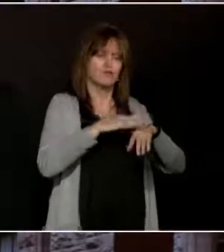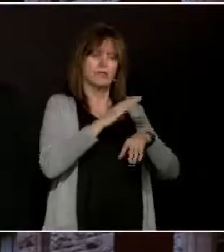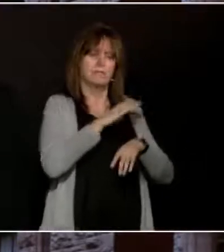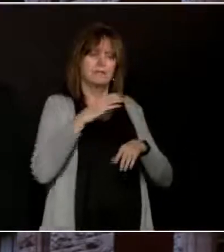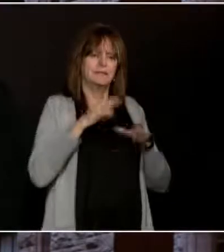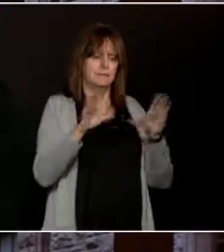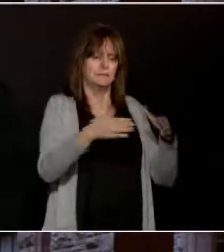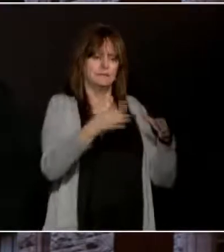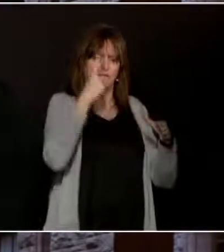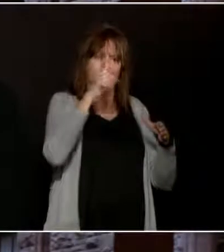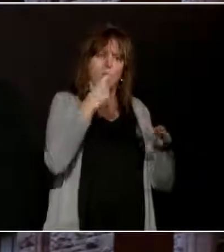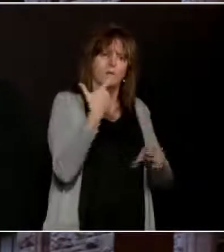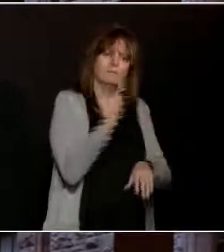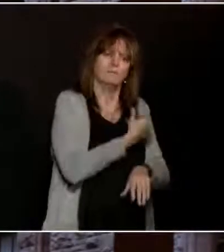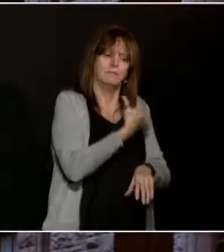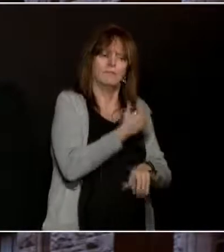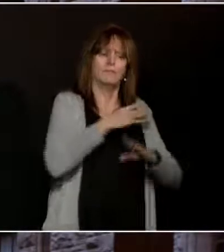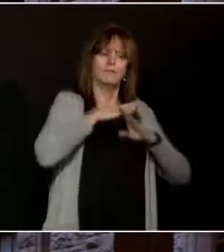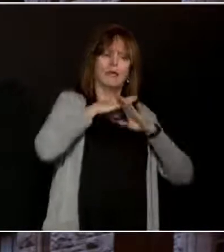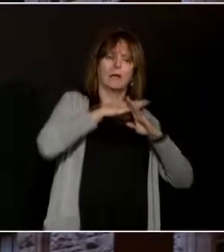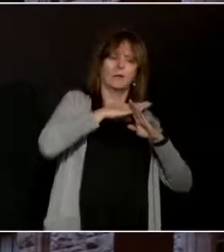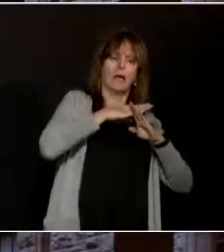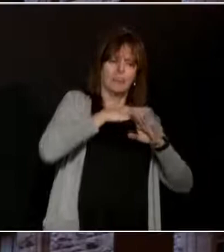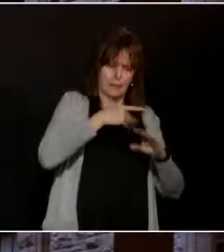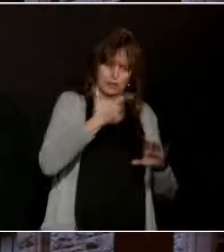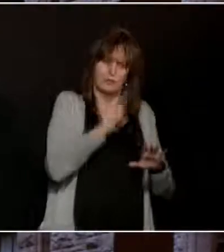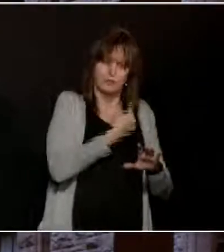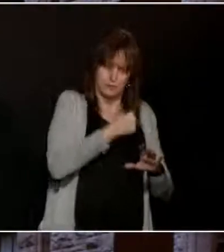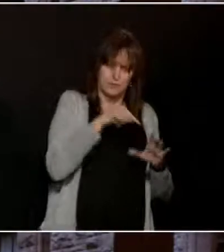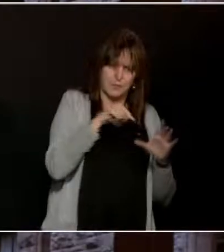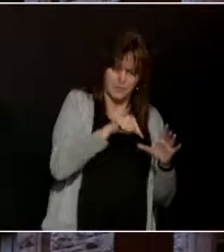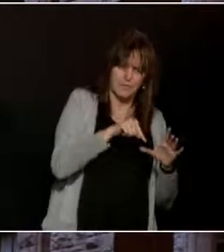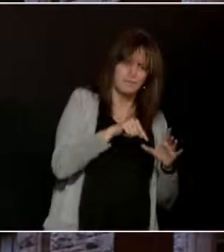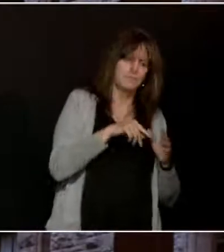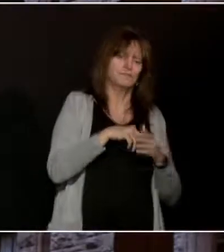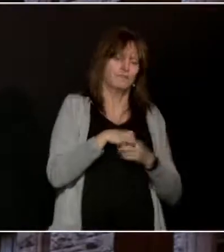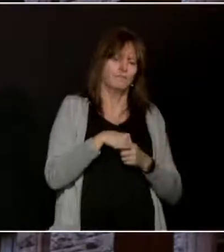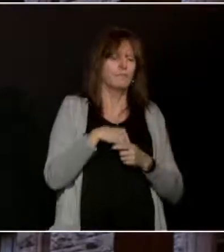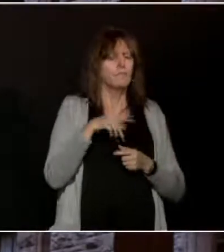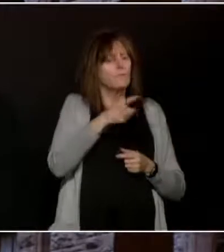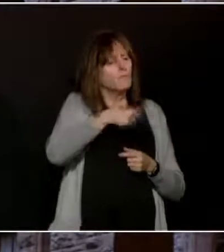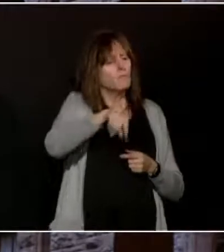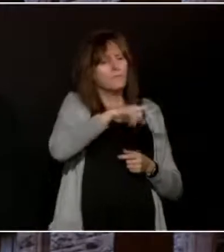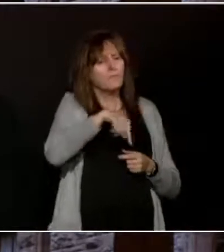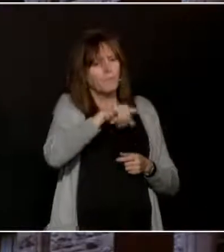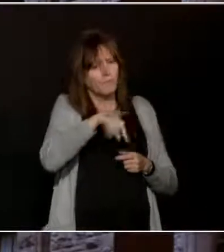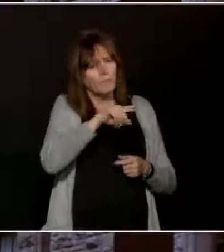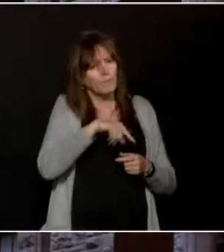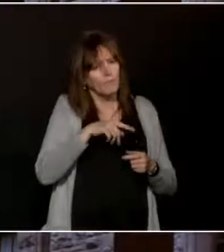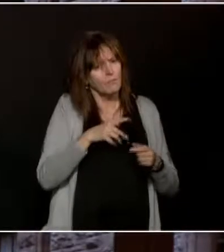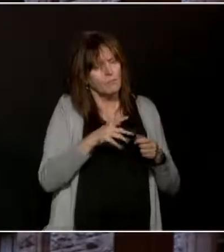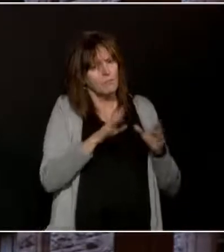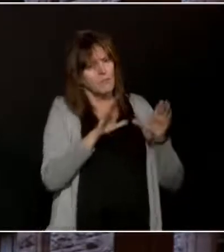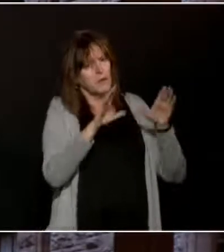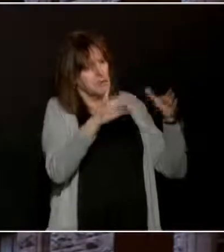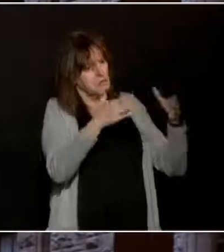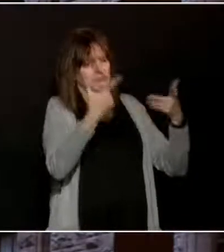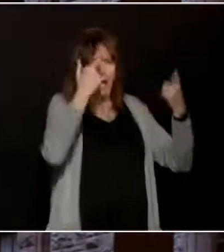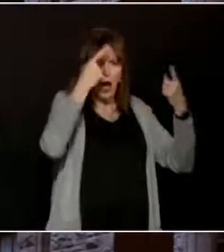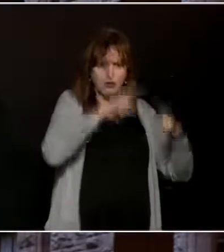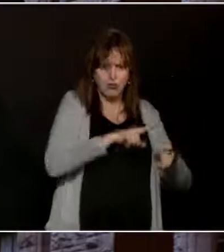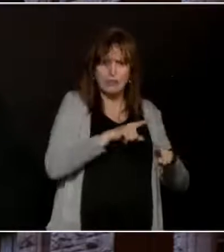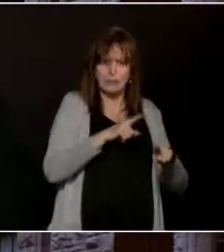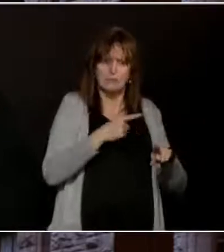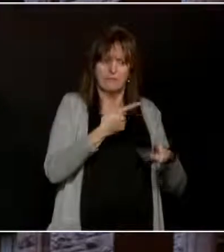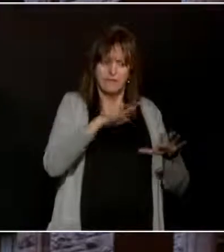in Canada, and the recommendations go to the Public Health Agency of Canada, that they had agreed and came out formally to announce an